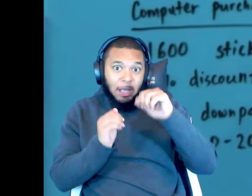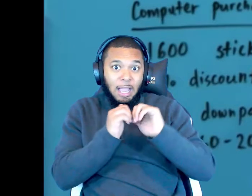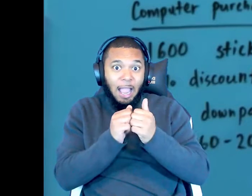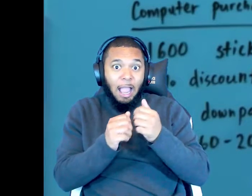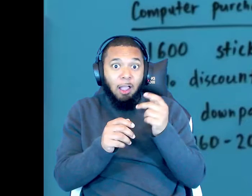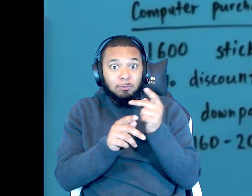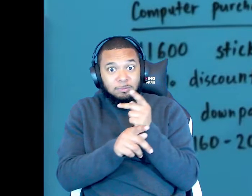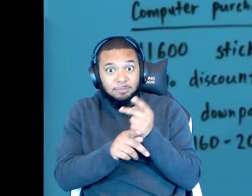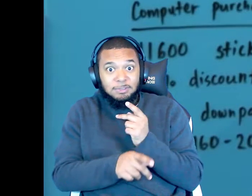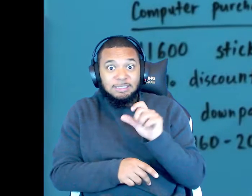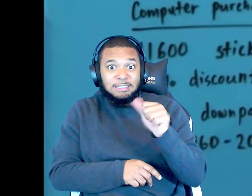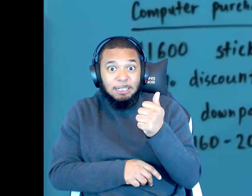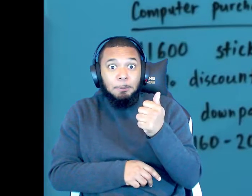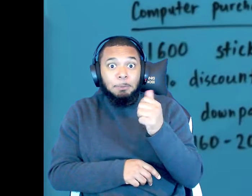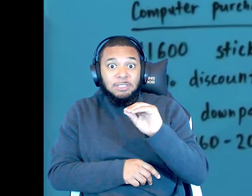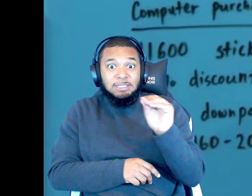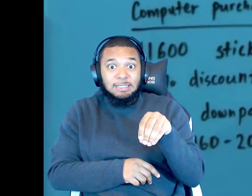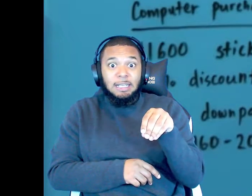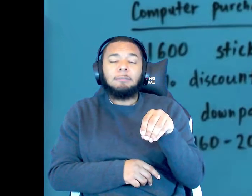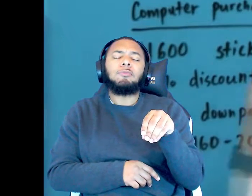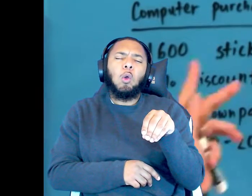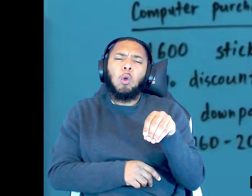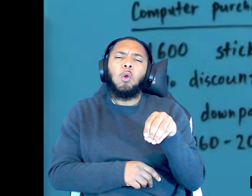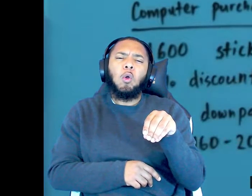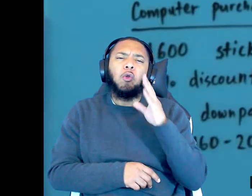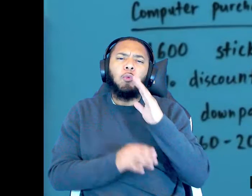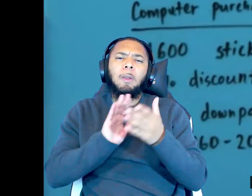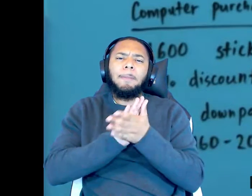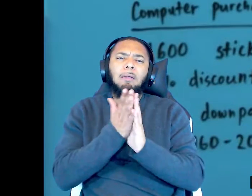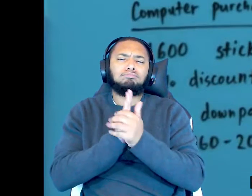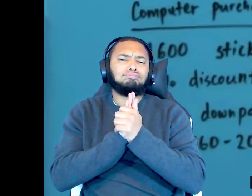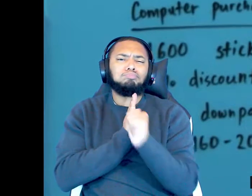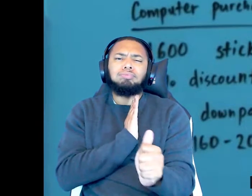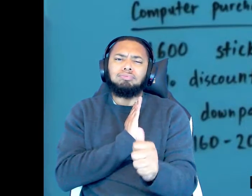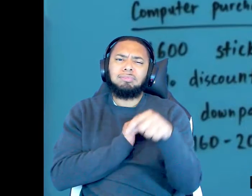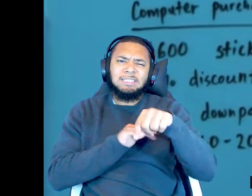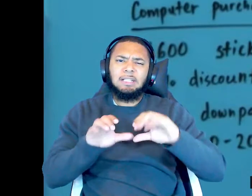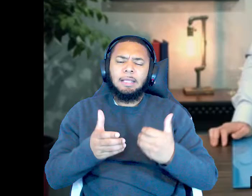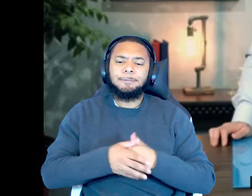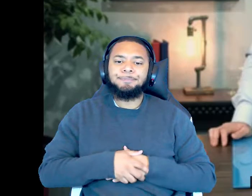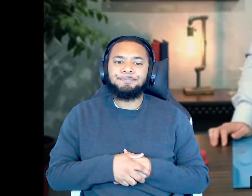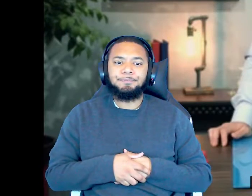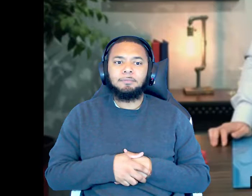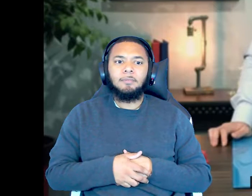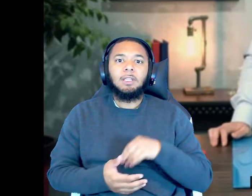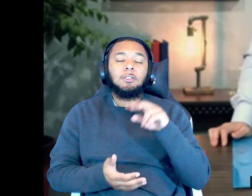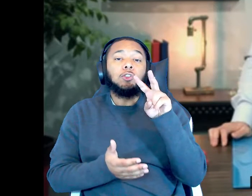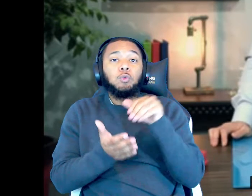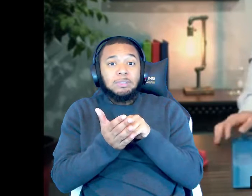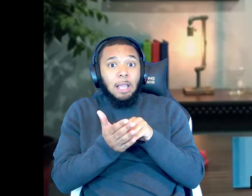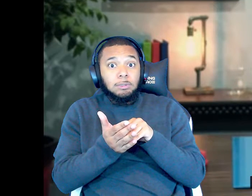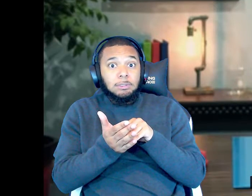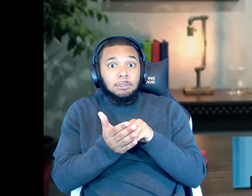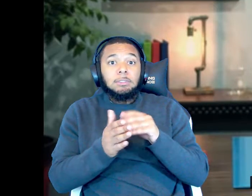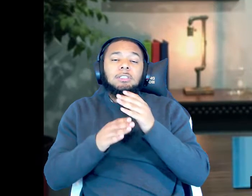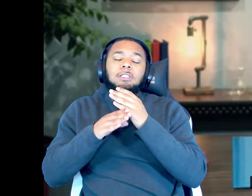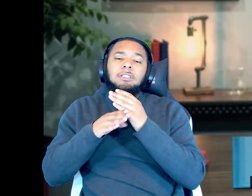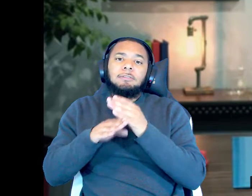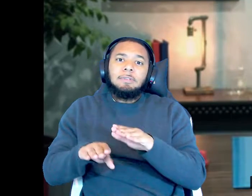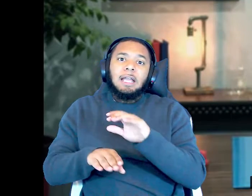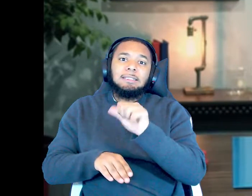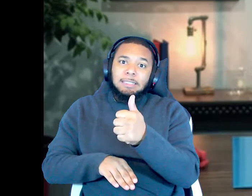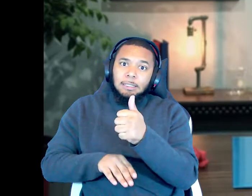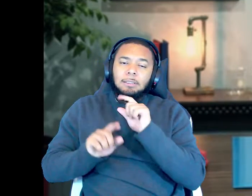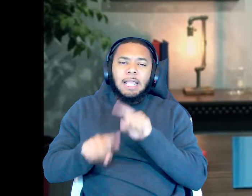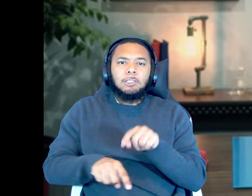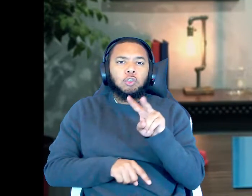So 10% is when you divide by 10. And if I divide 2,000 by 10, I'll get 200. But I don't want that. I want half that